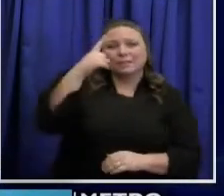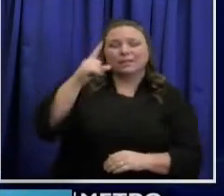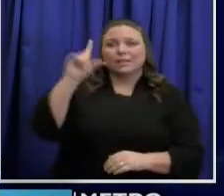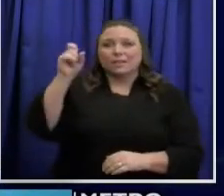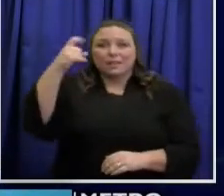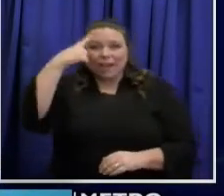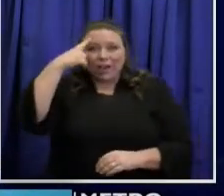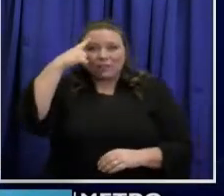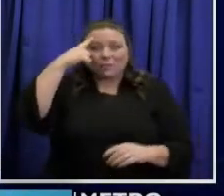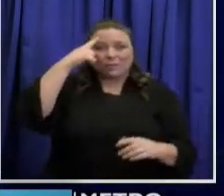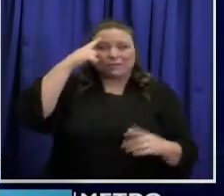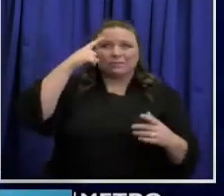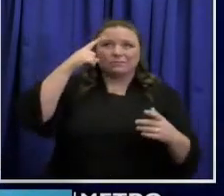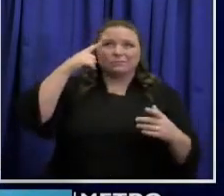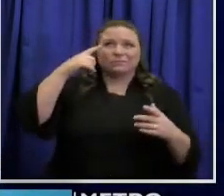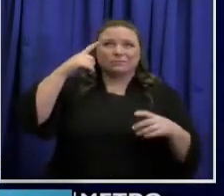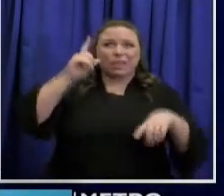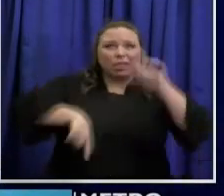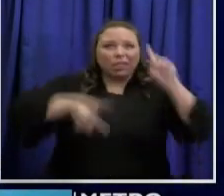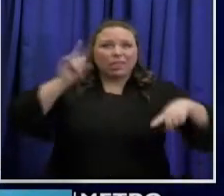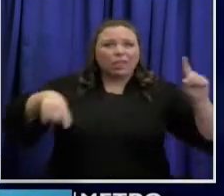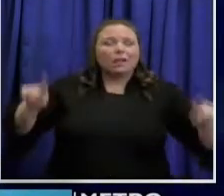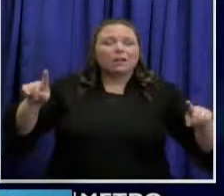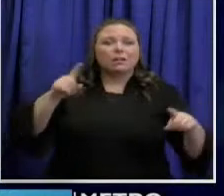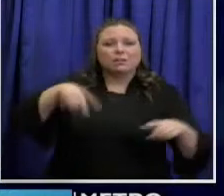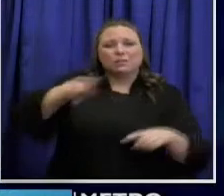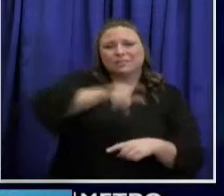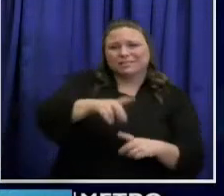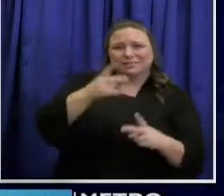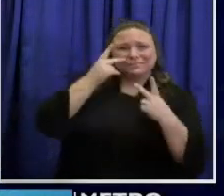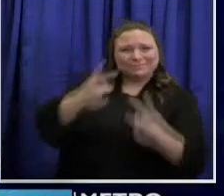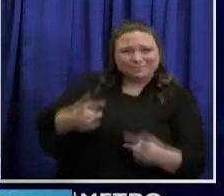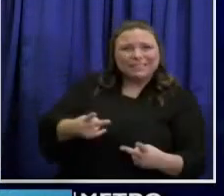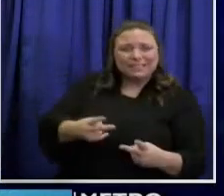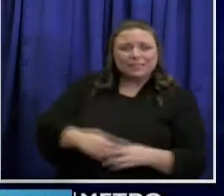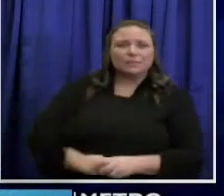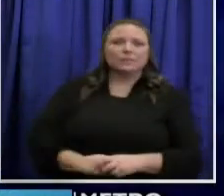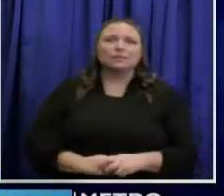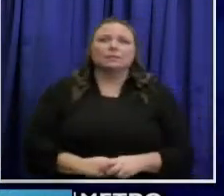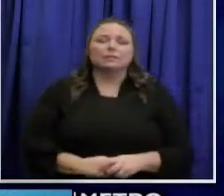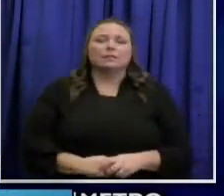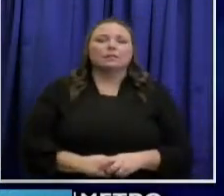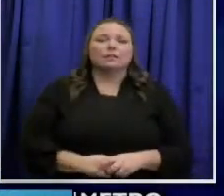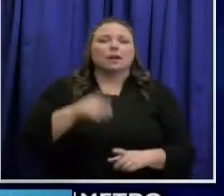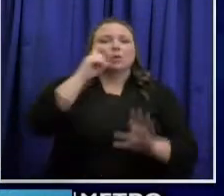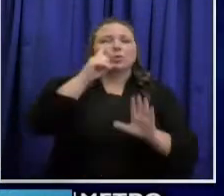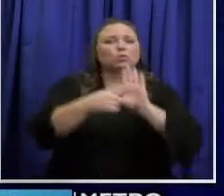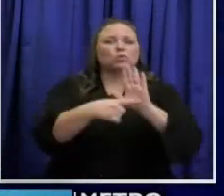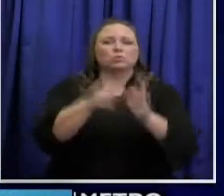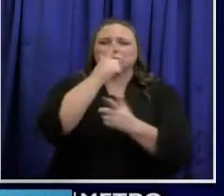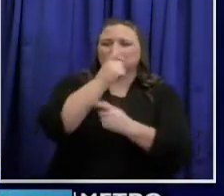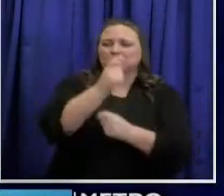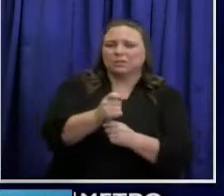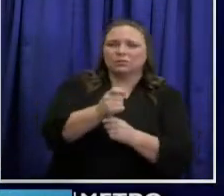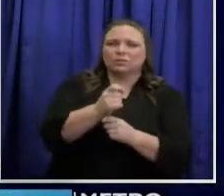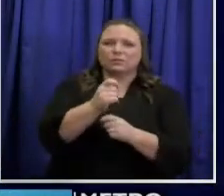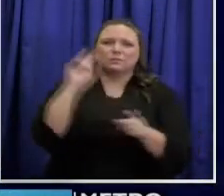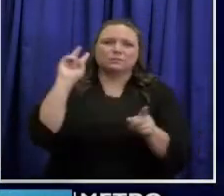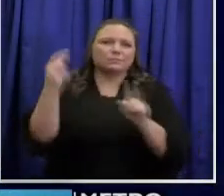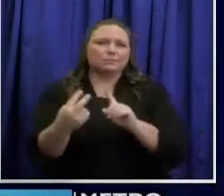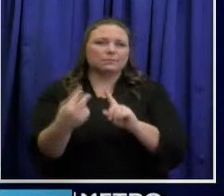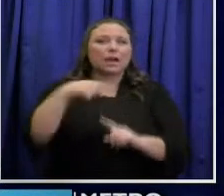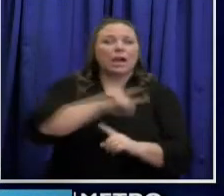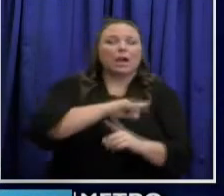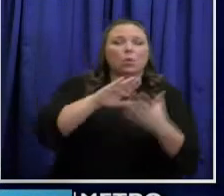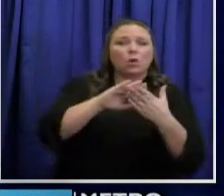is always something that people should be aware of in public. I do want to point out an interesting factor. Our own city